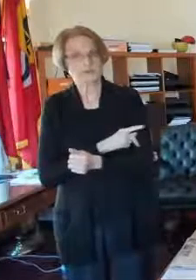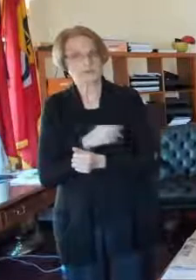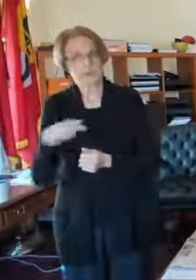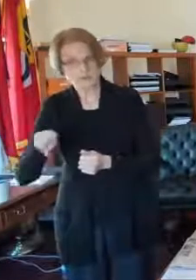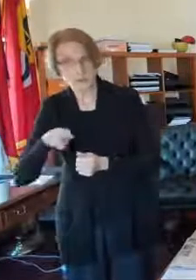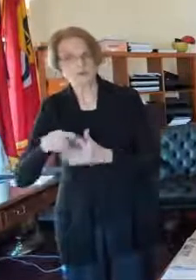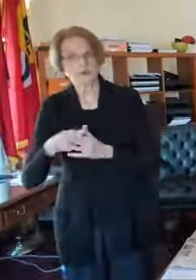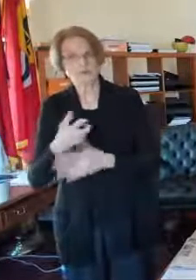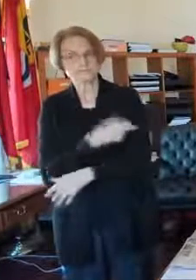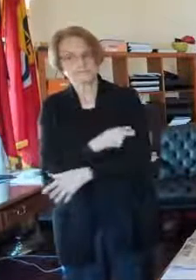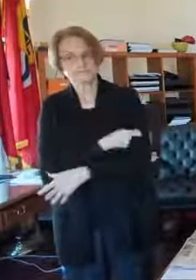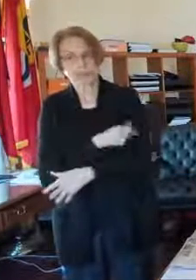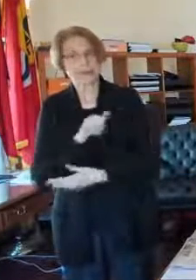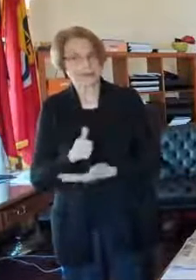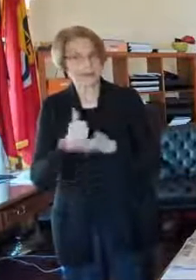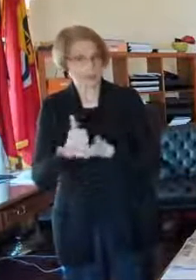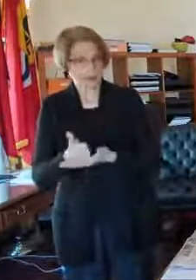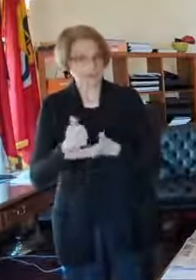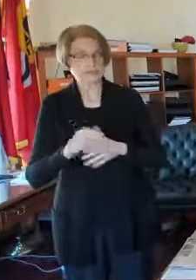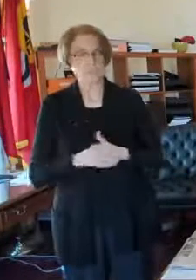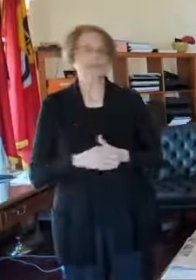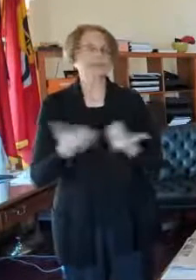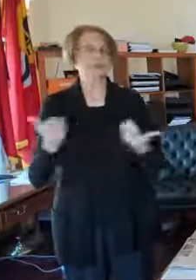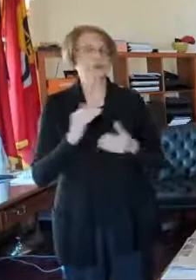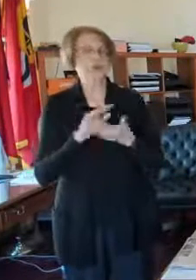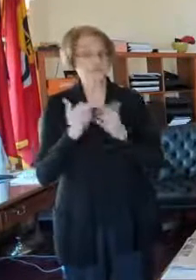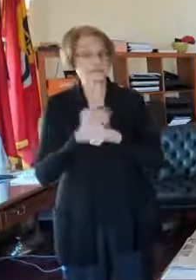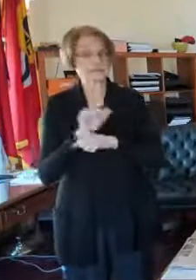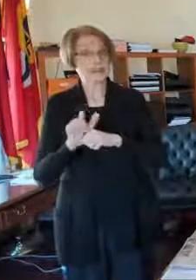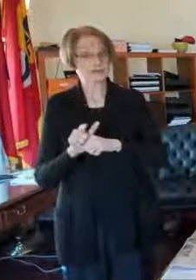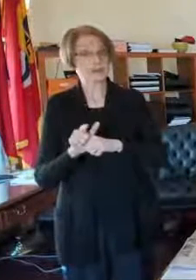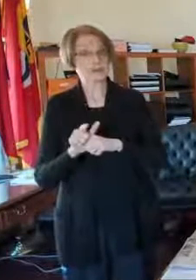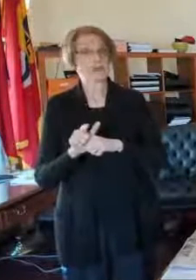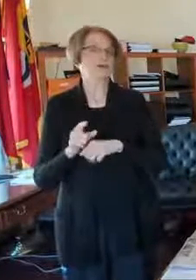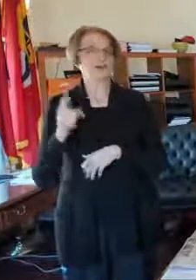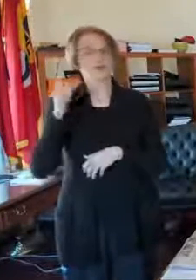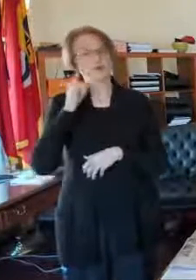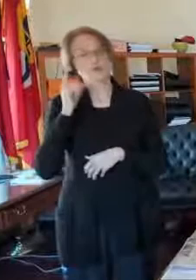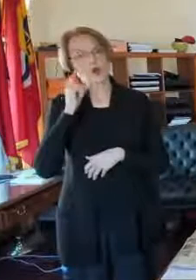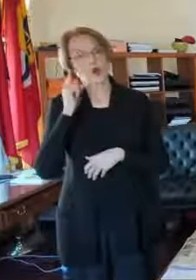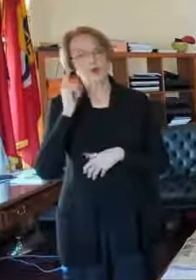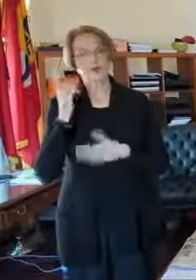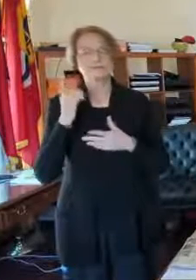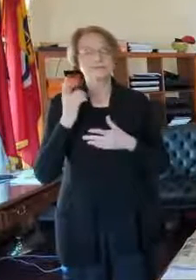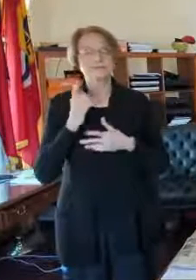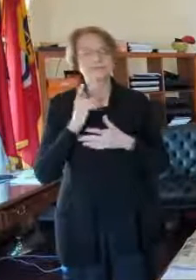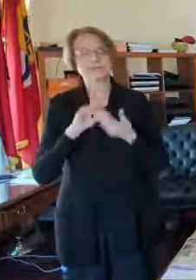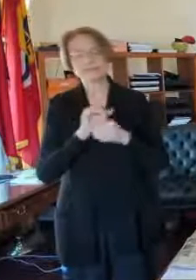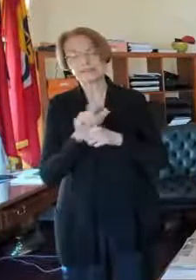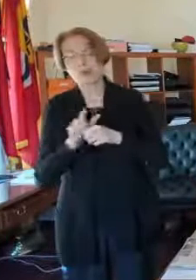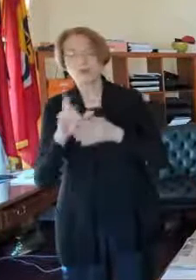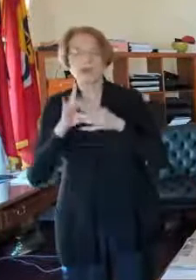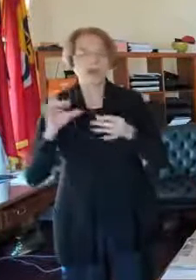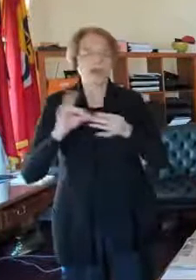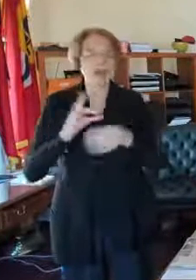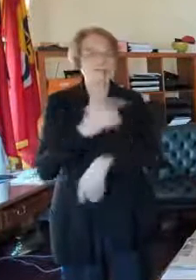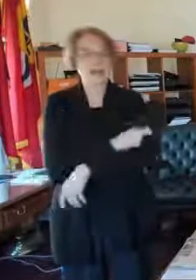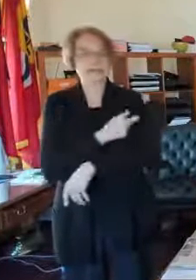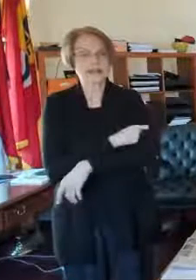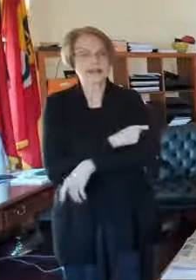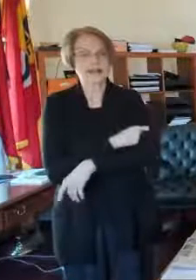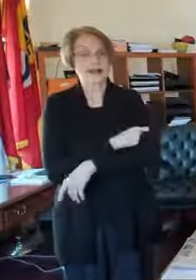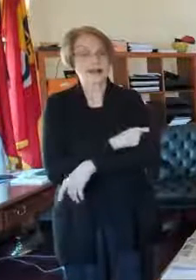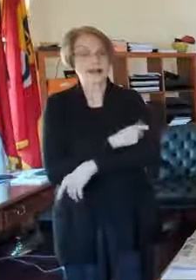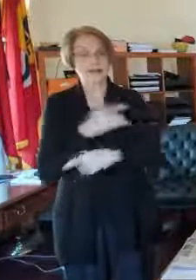situation. Here in the city of St. Louis, I know you've heard a lot about vaccinations in the city of St. Louis, but some good news to